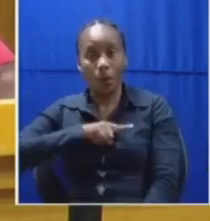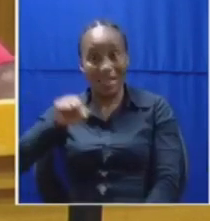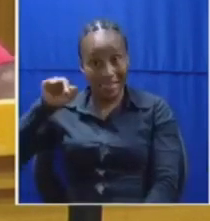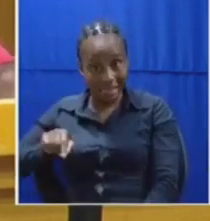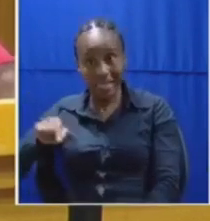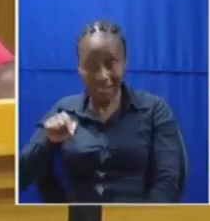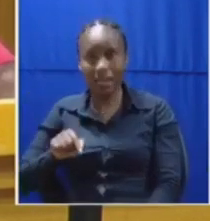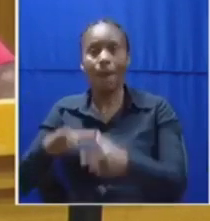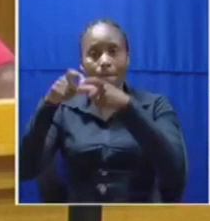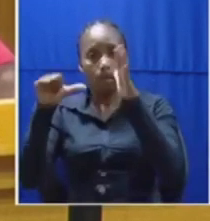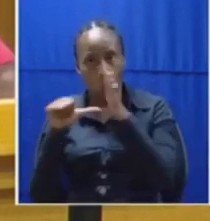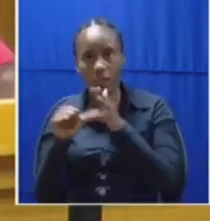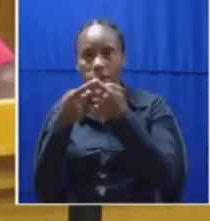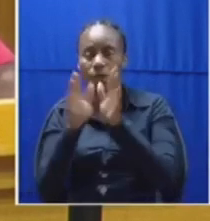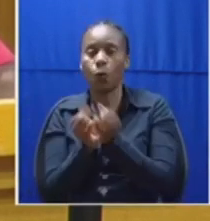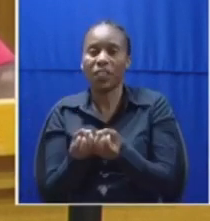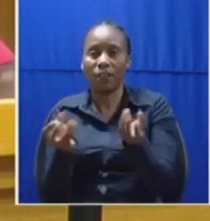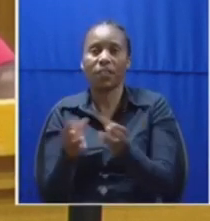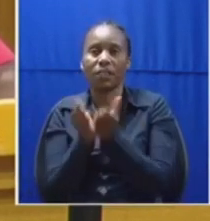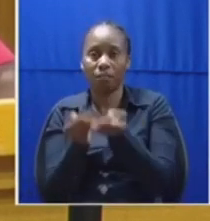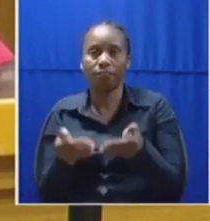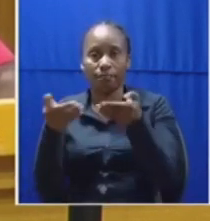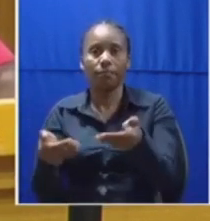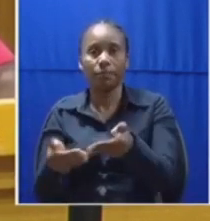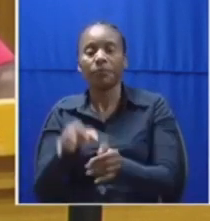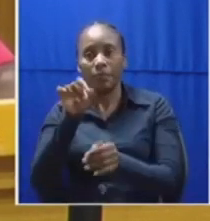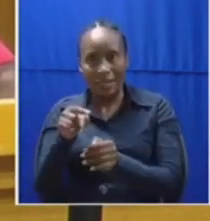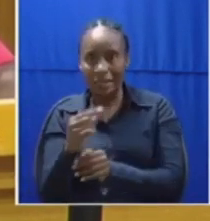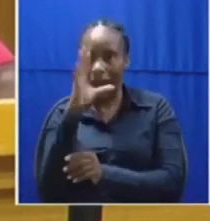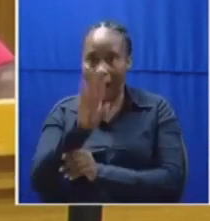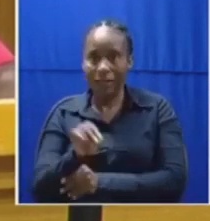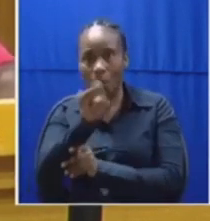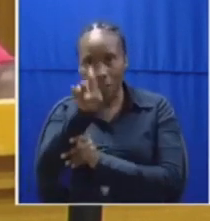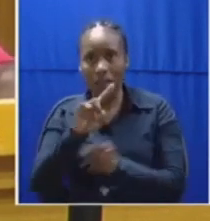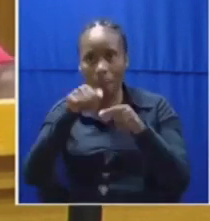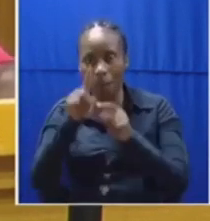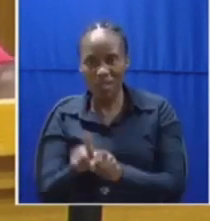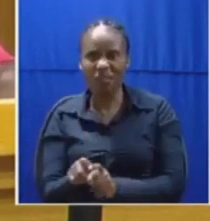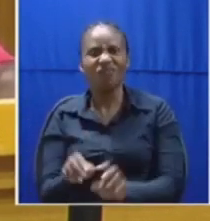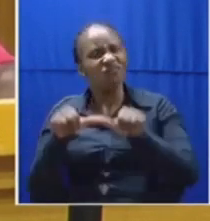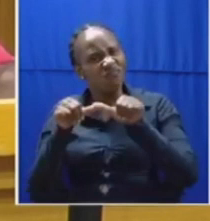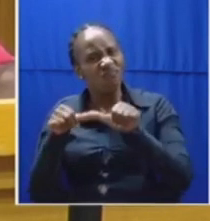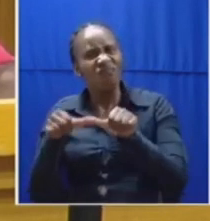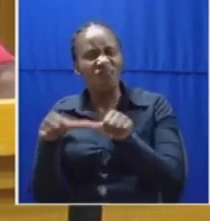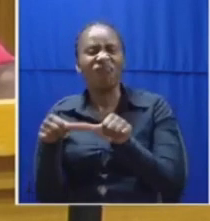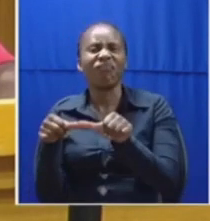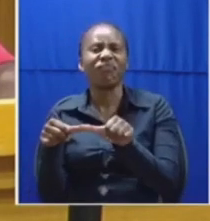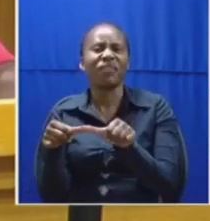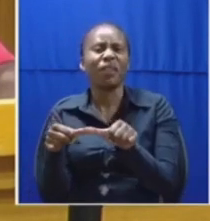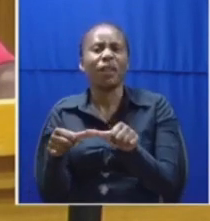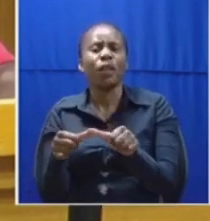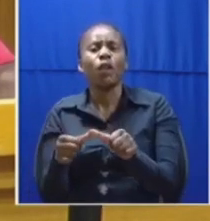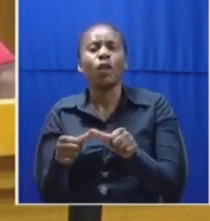delivery. This must also entail asking a question about the continued relevance of the provincial spheres of